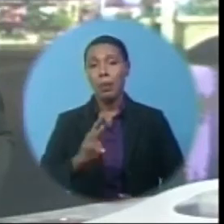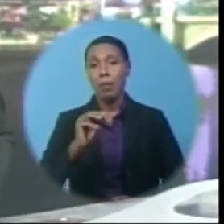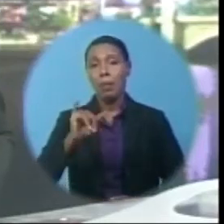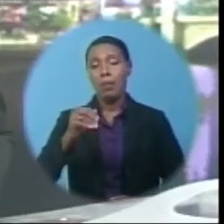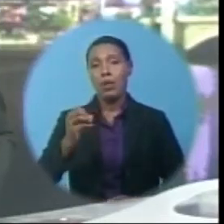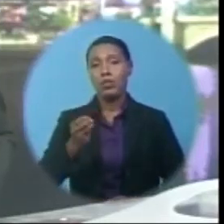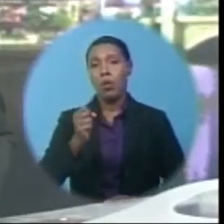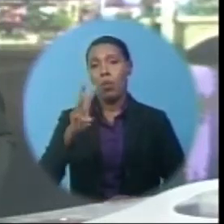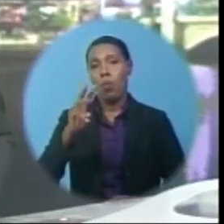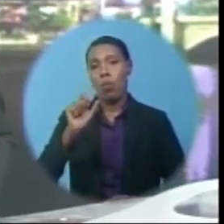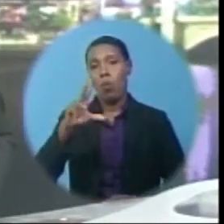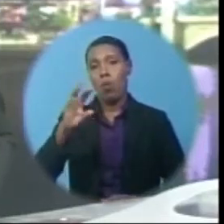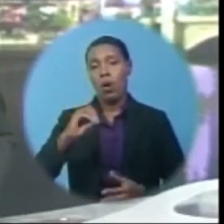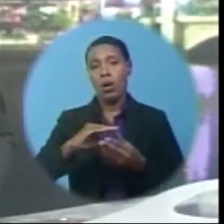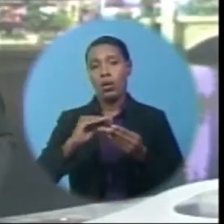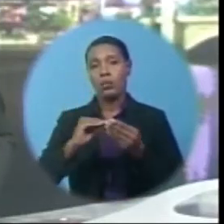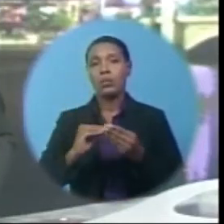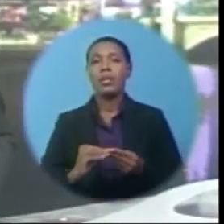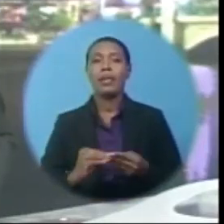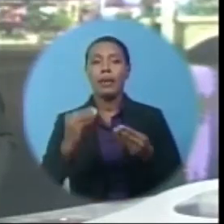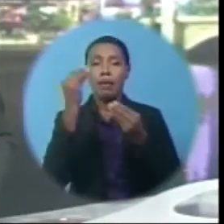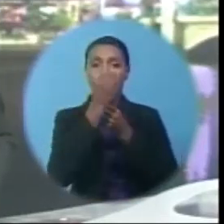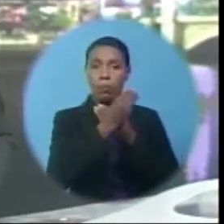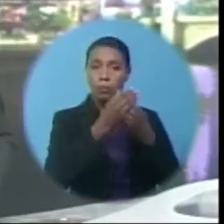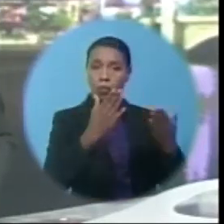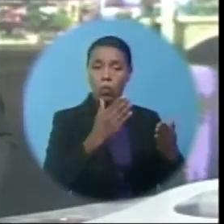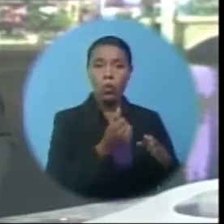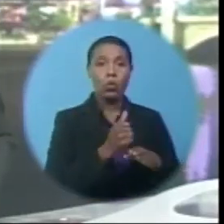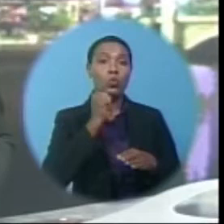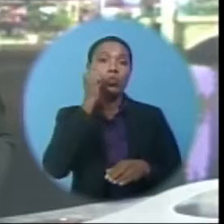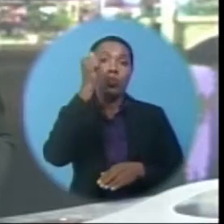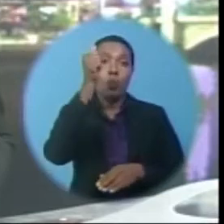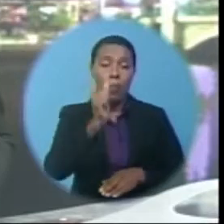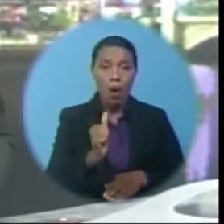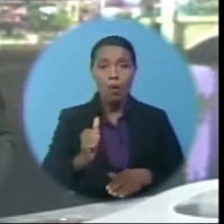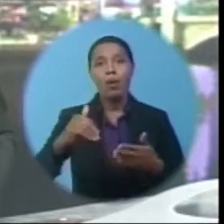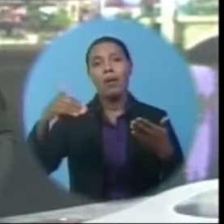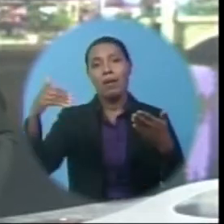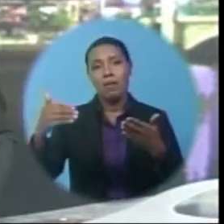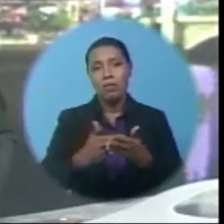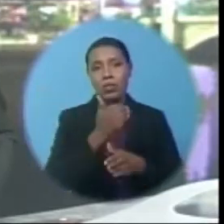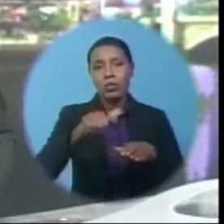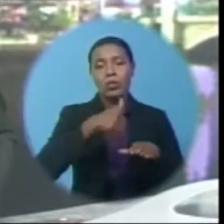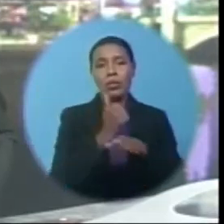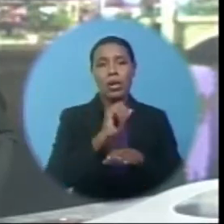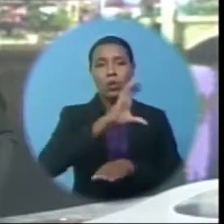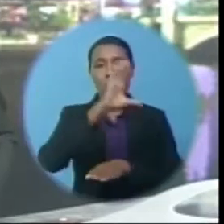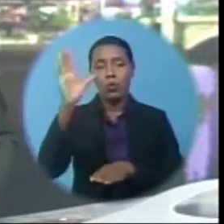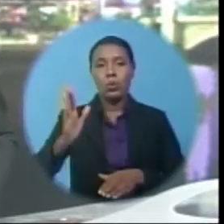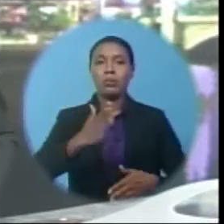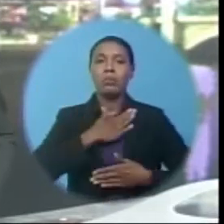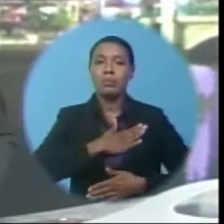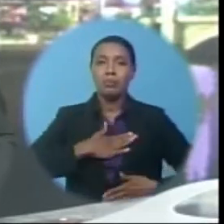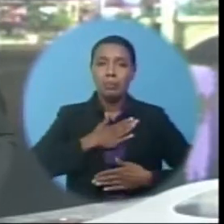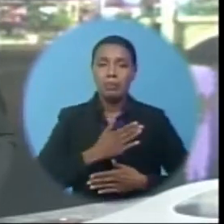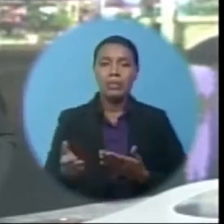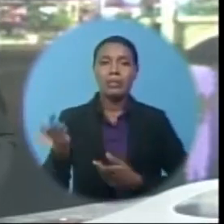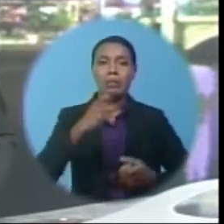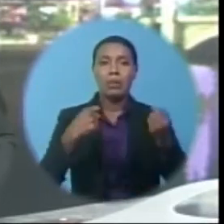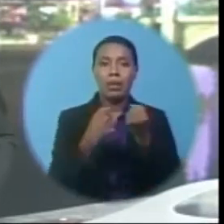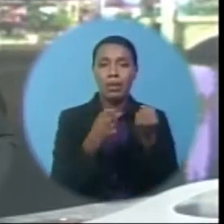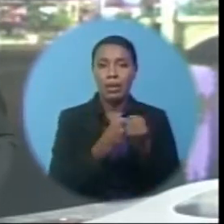was speaking to the media ahead of tomorrow's official launch of the Salvation Army's Christmas appeal. 33 kettles will be set up across the island